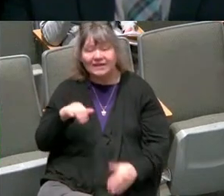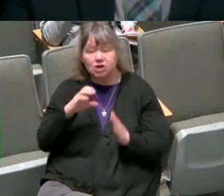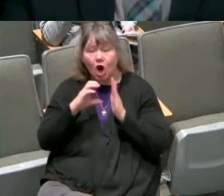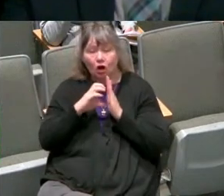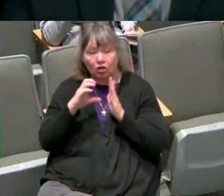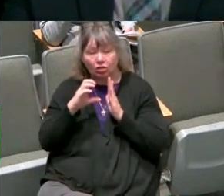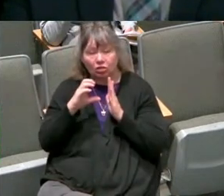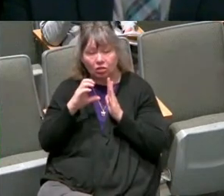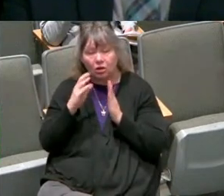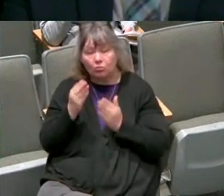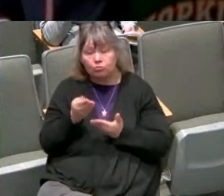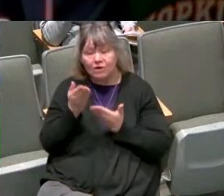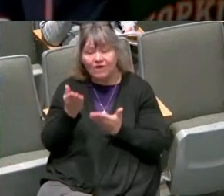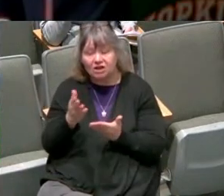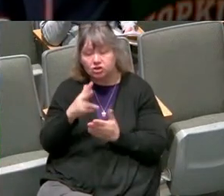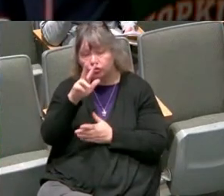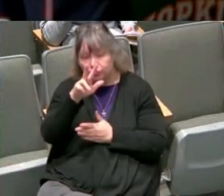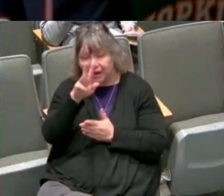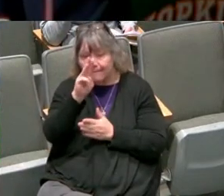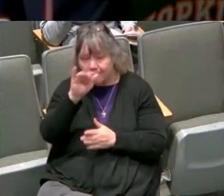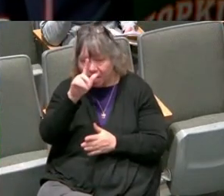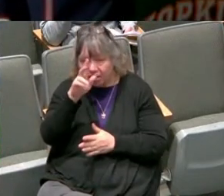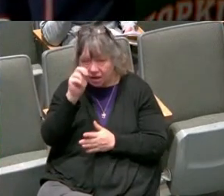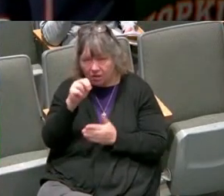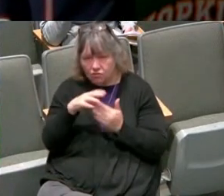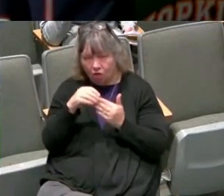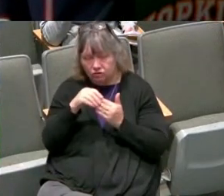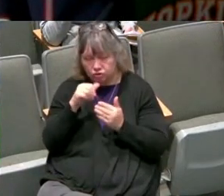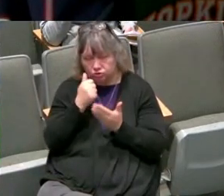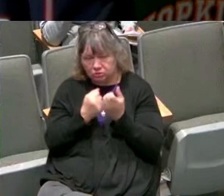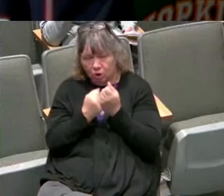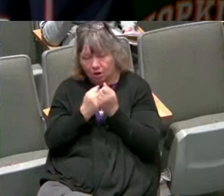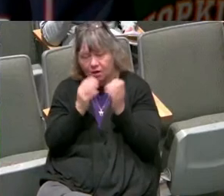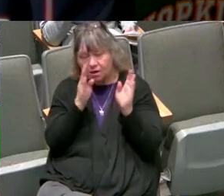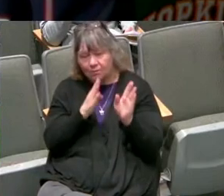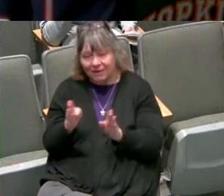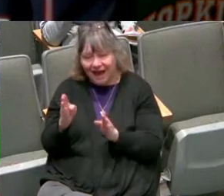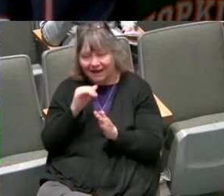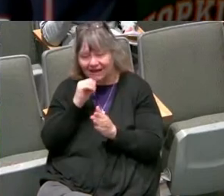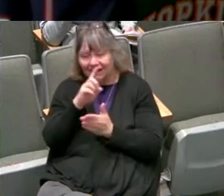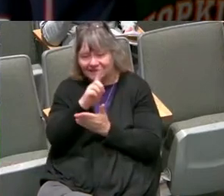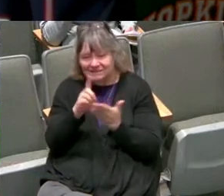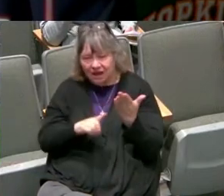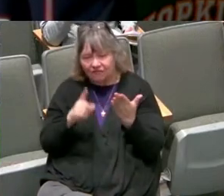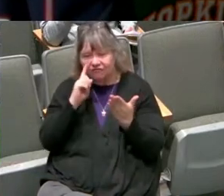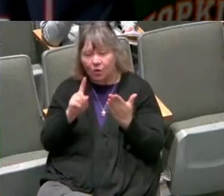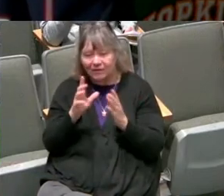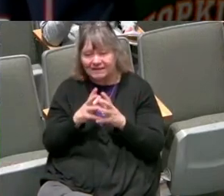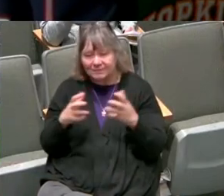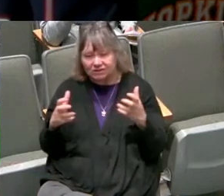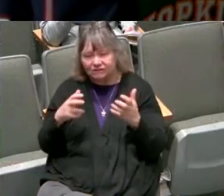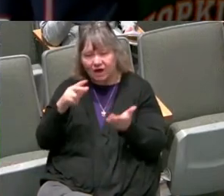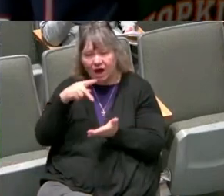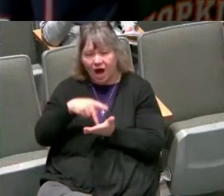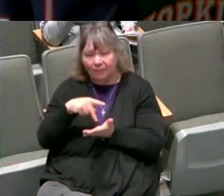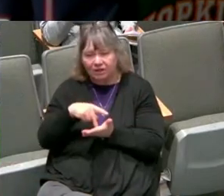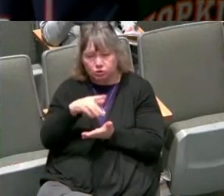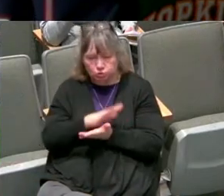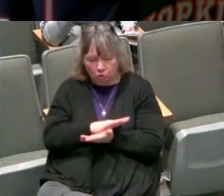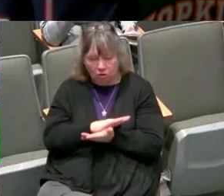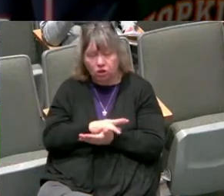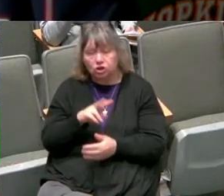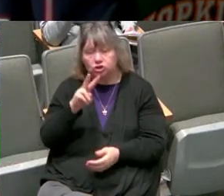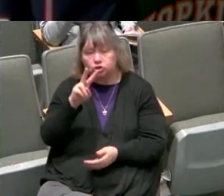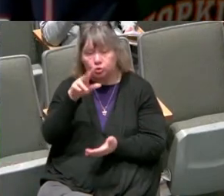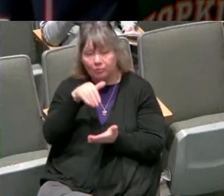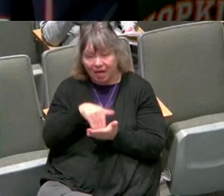this article provides three million dollars to support planning and design for an expansion of the Hopkins school with two